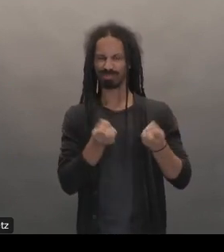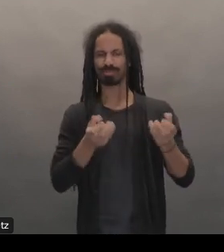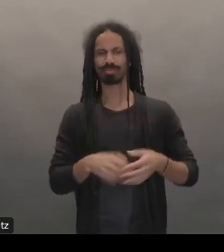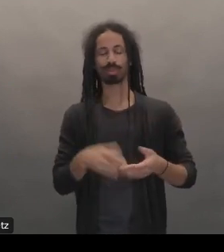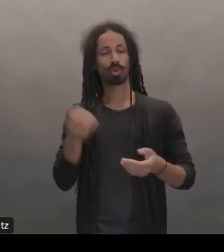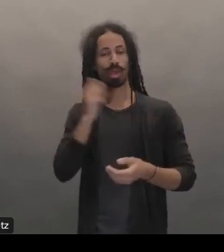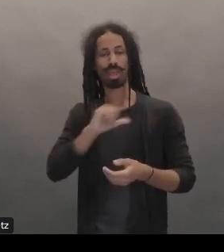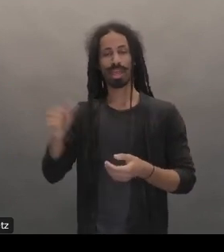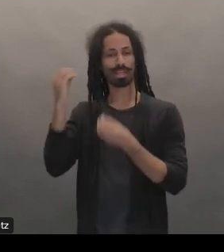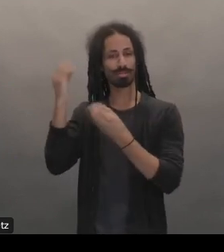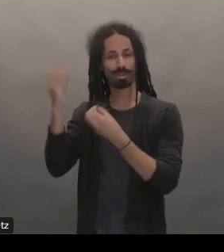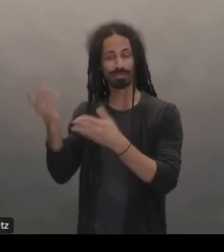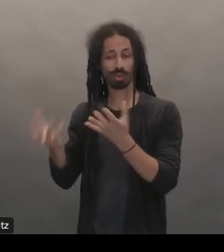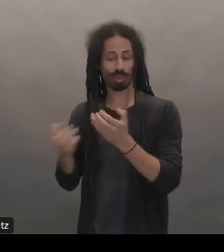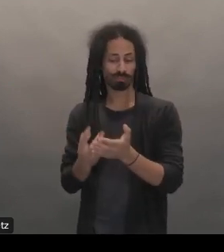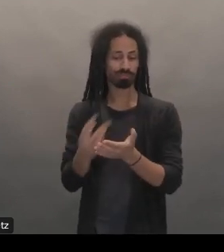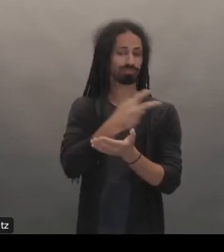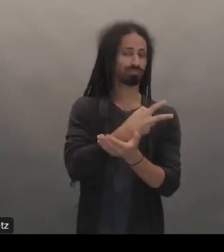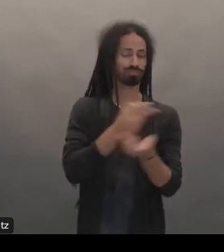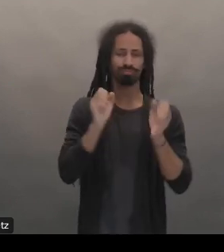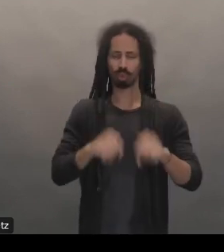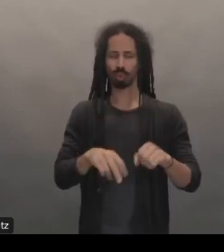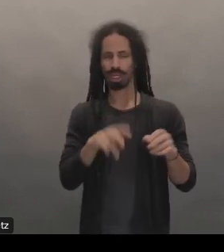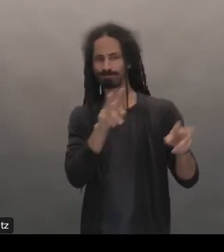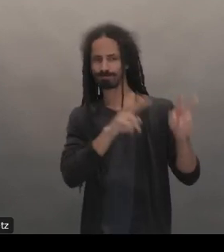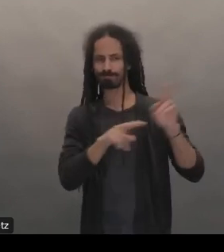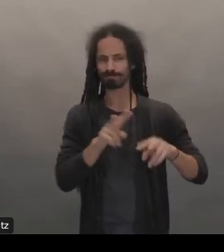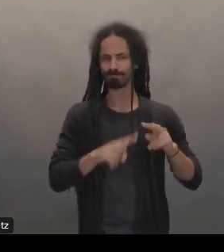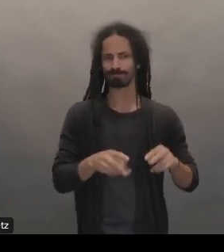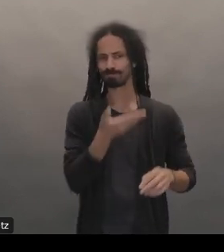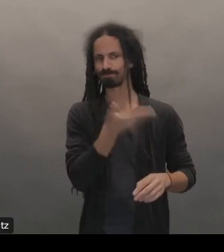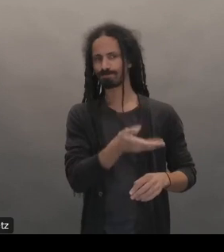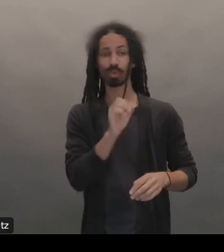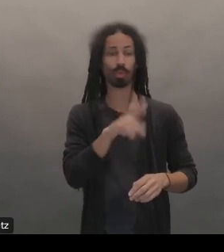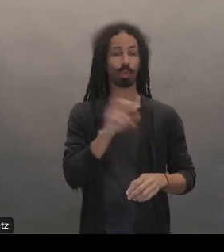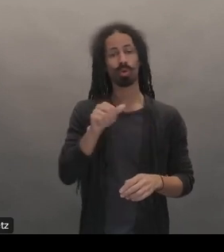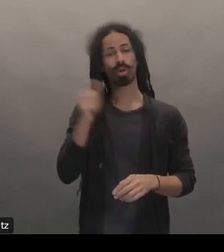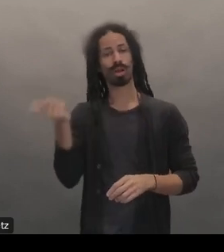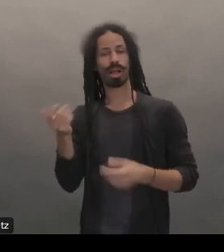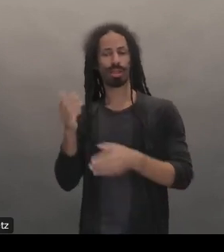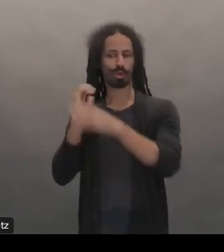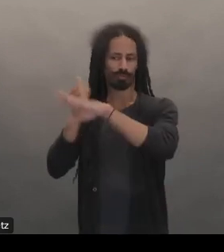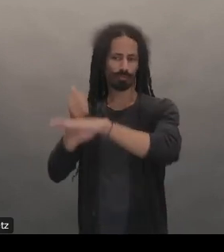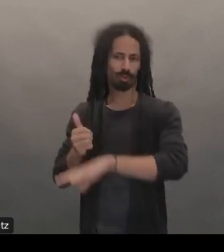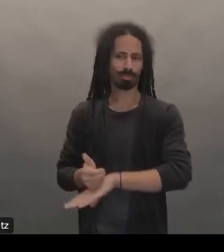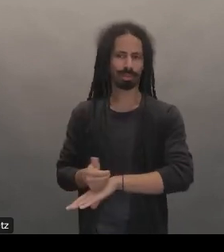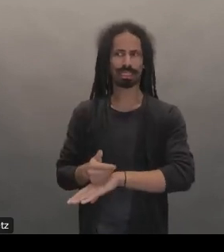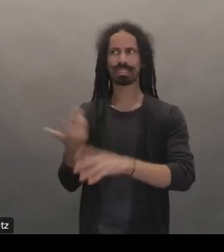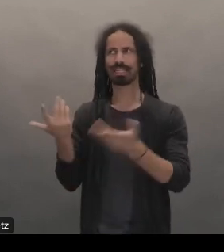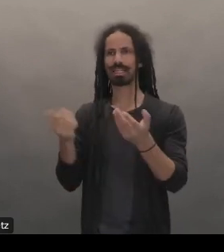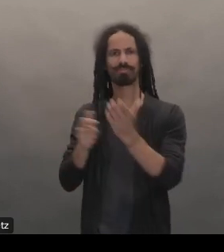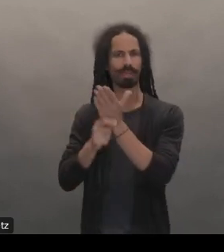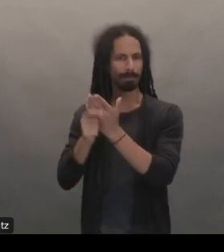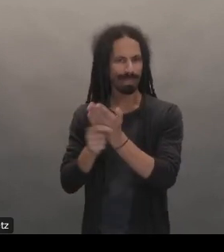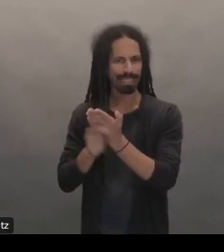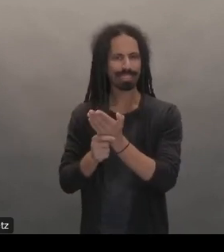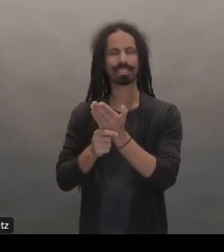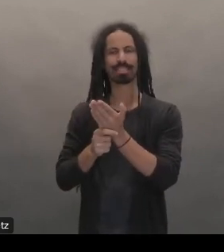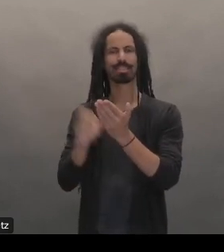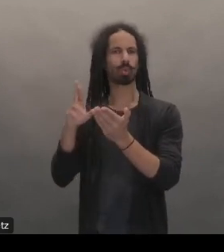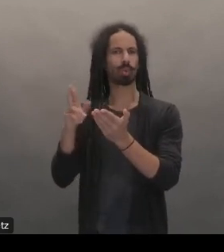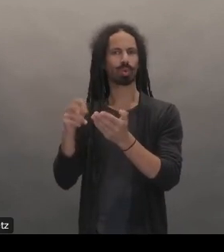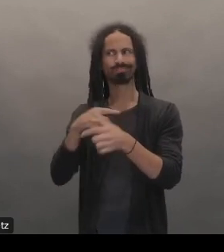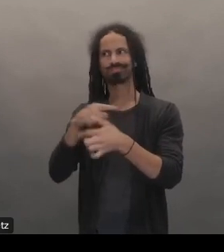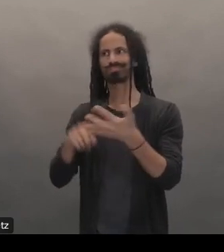today's presentation, or you want to go a little further and check out other formatting, such as formatting of appendices or something like that.